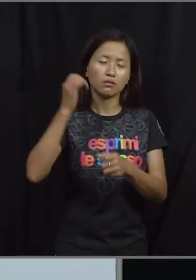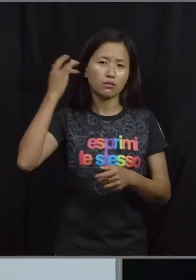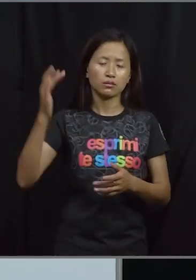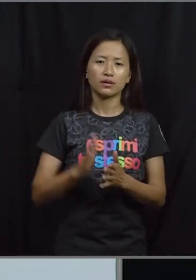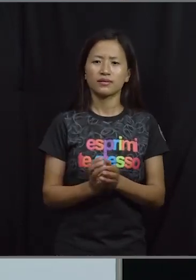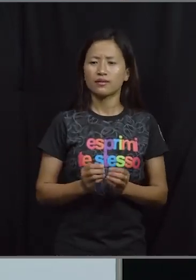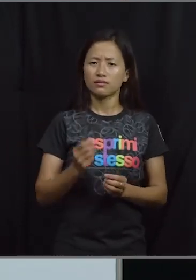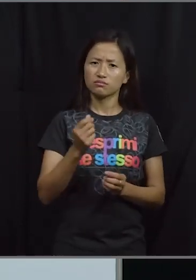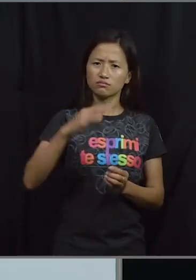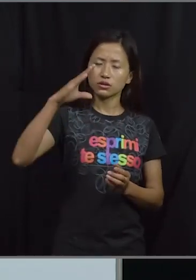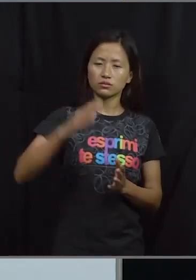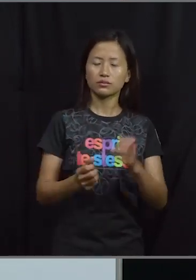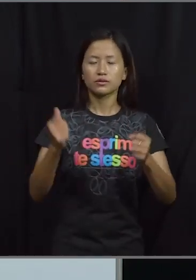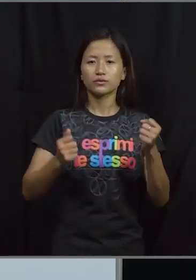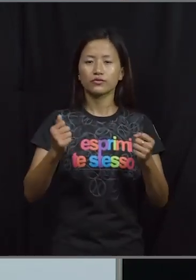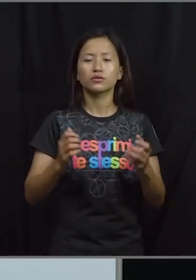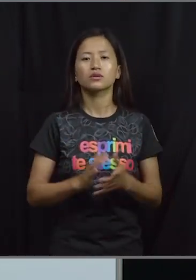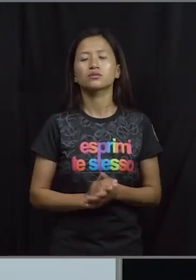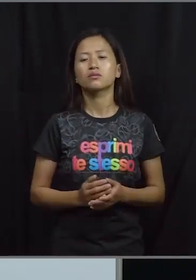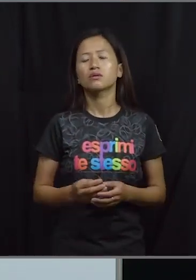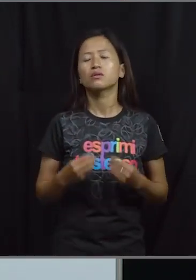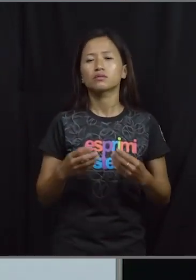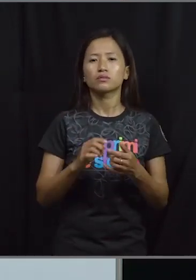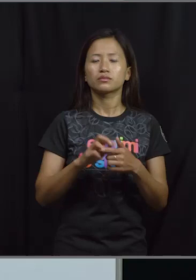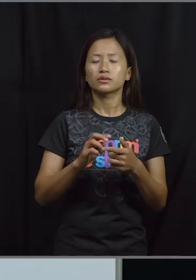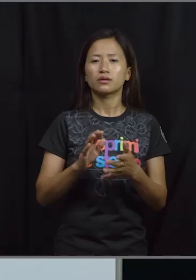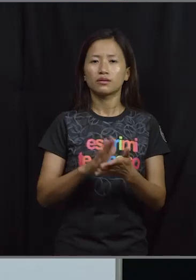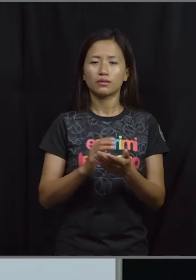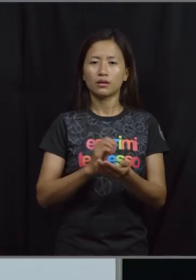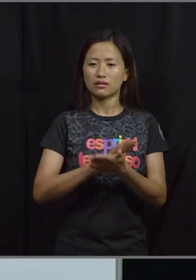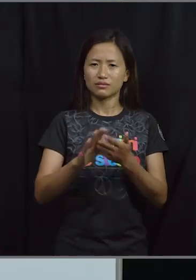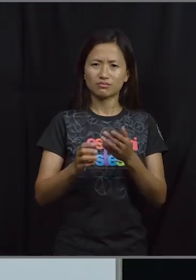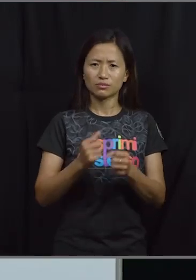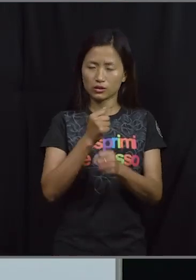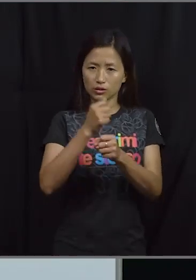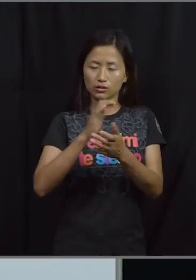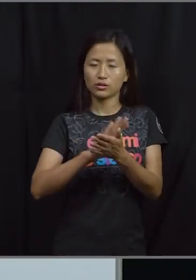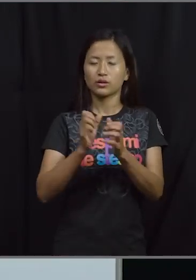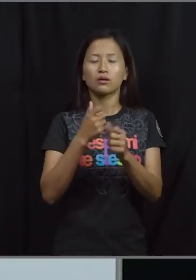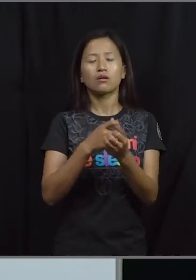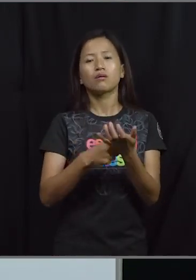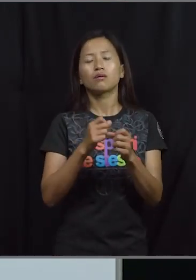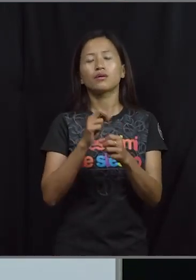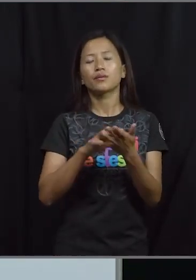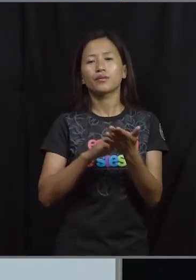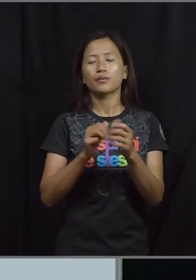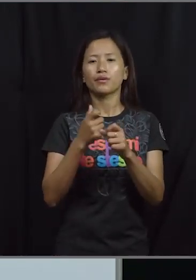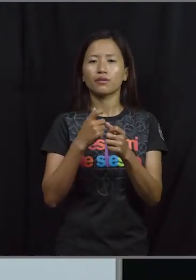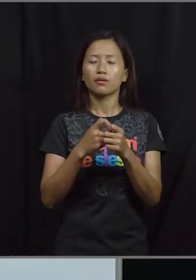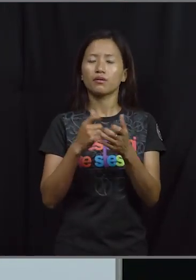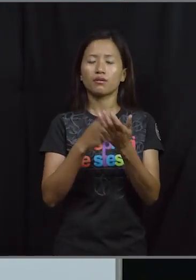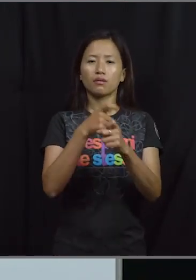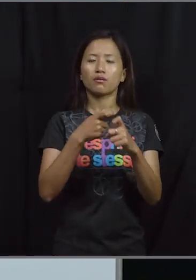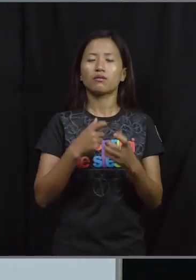Not everybody can, afford all these Mercedes cars or Hummer or, Lamborghini, so and so forth.